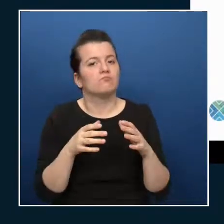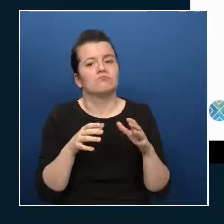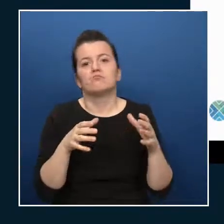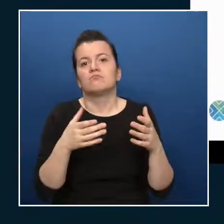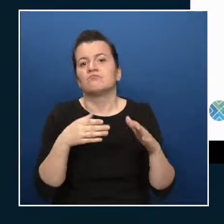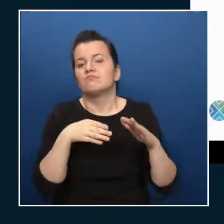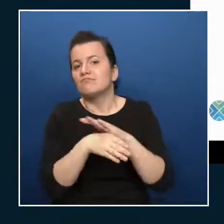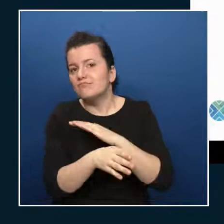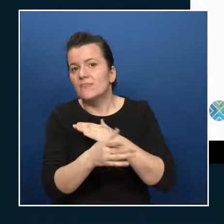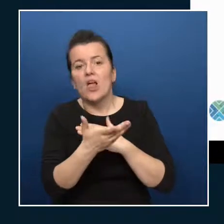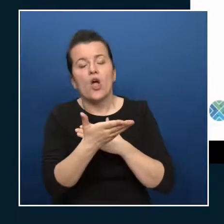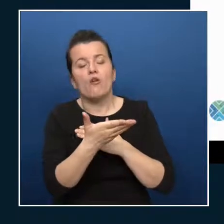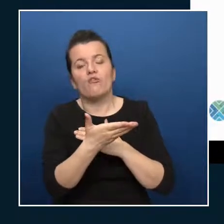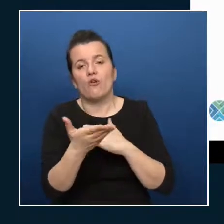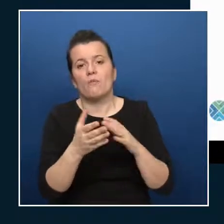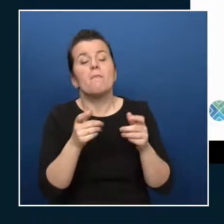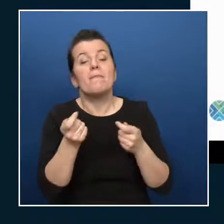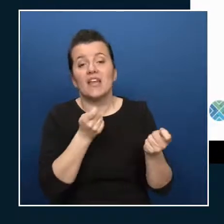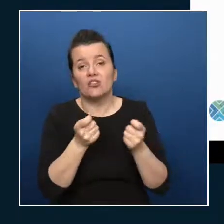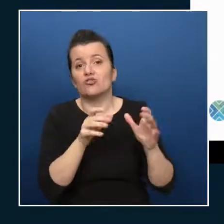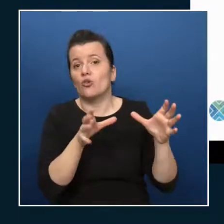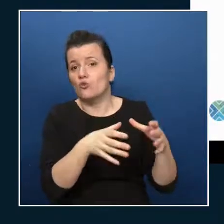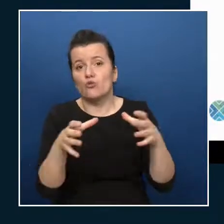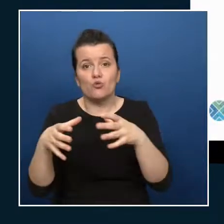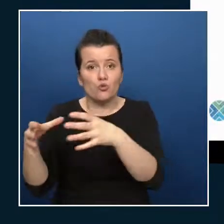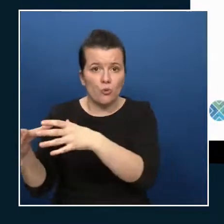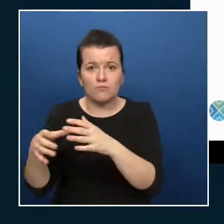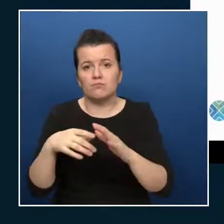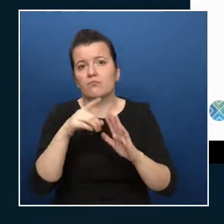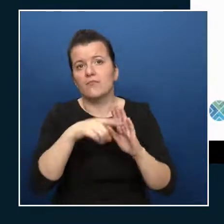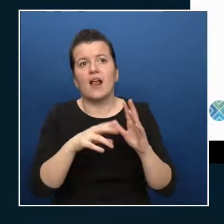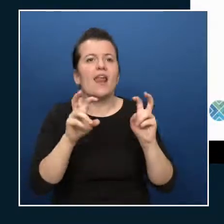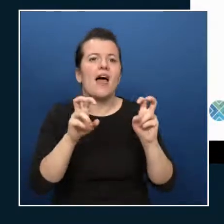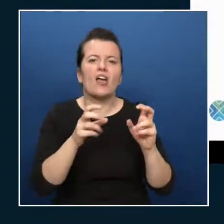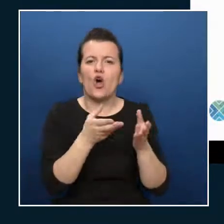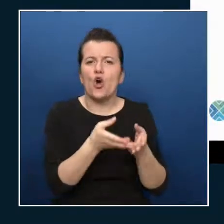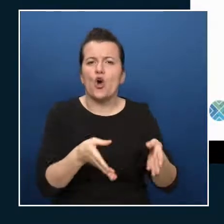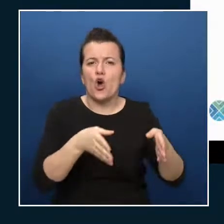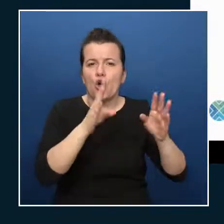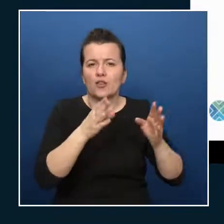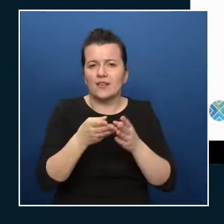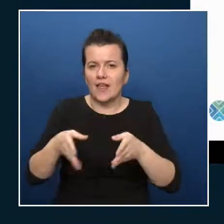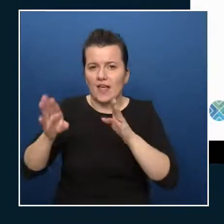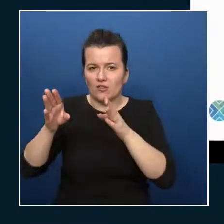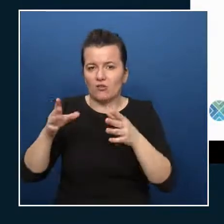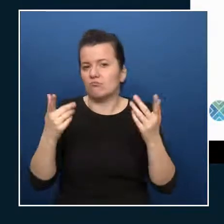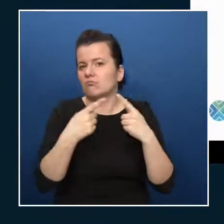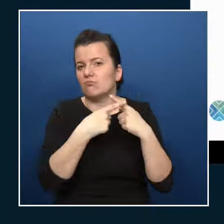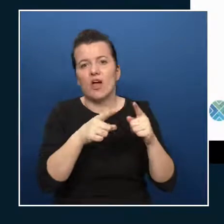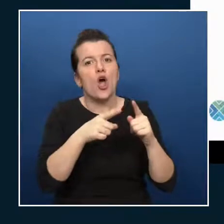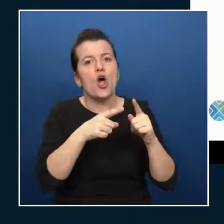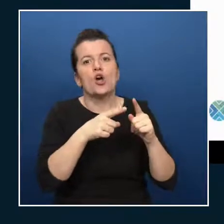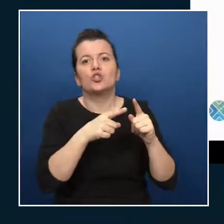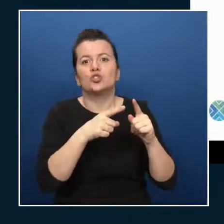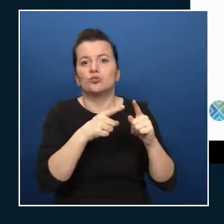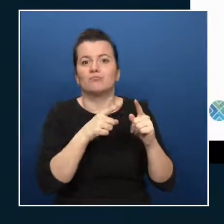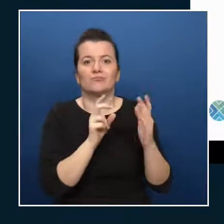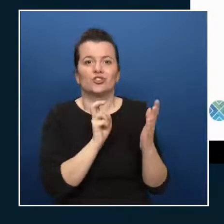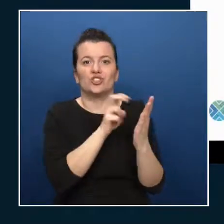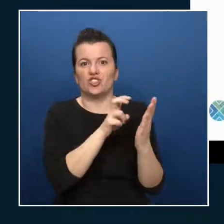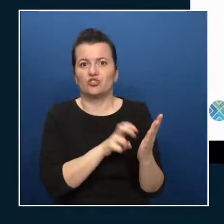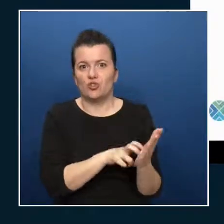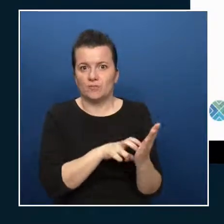your Azure environment. So a management group is like a container for your subscriptions and allows you to apply governance to